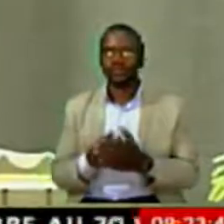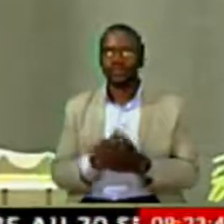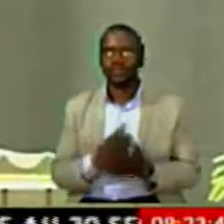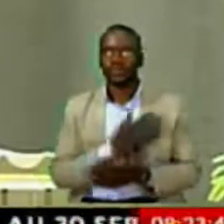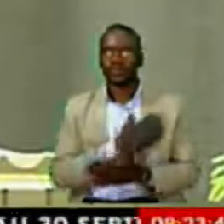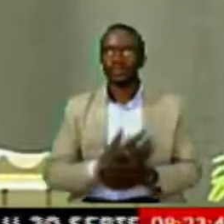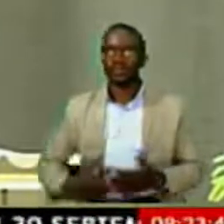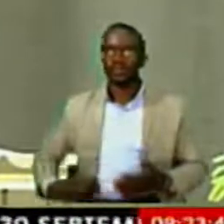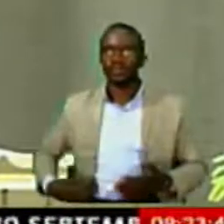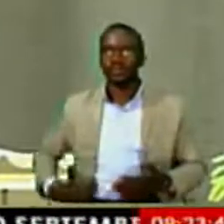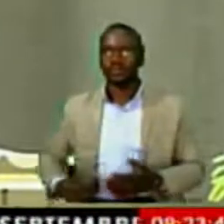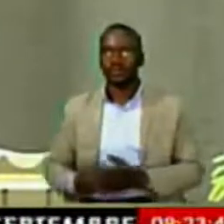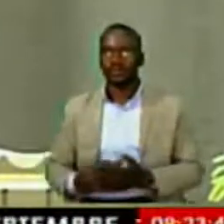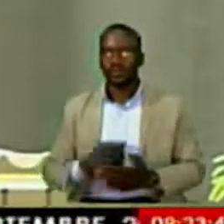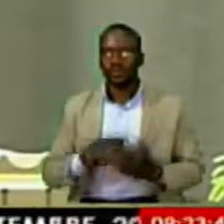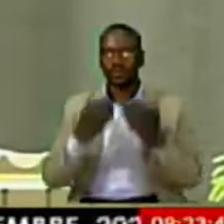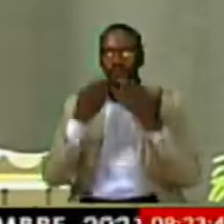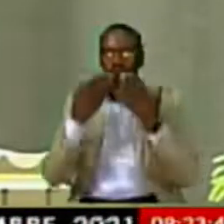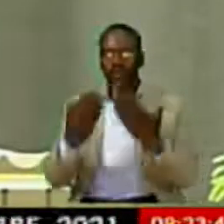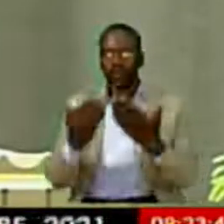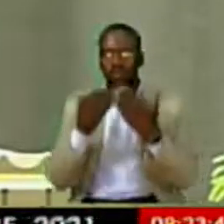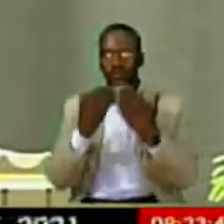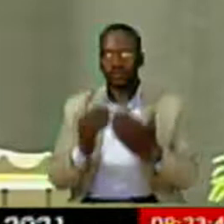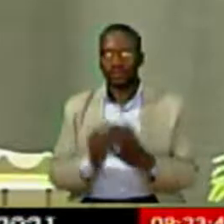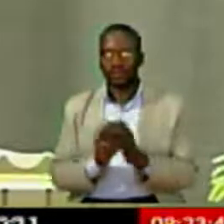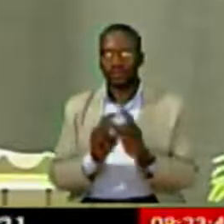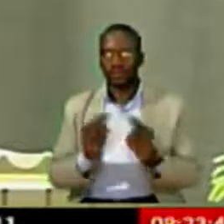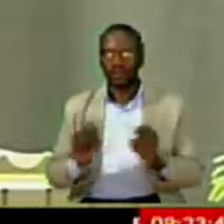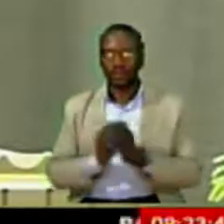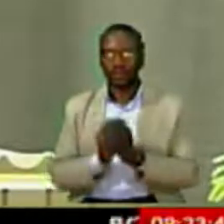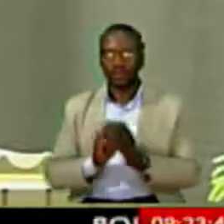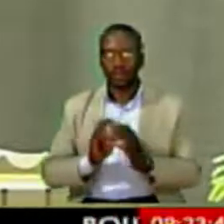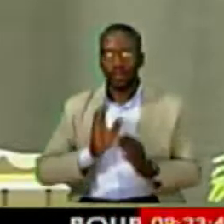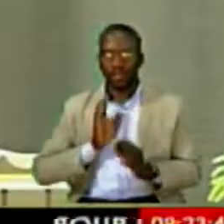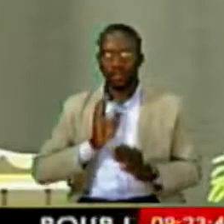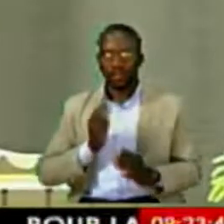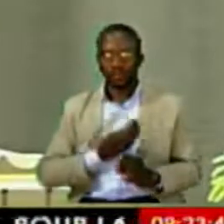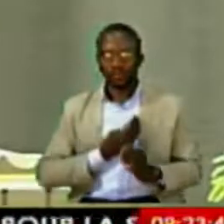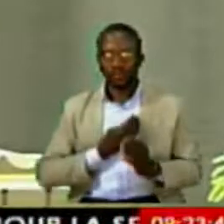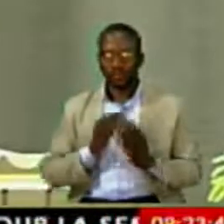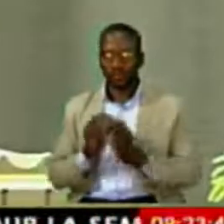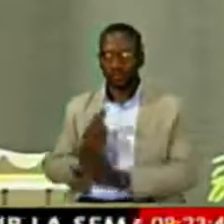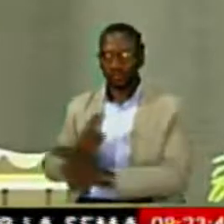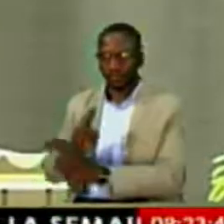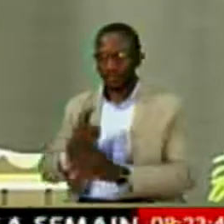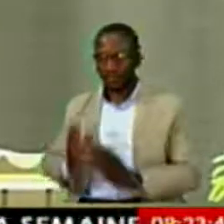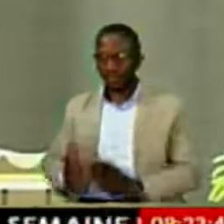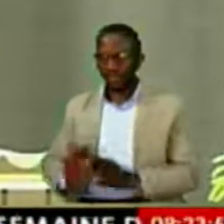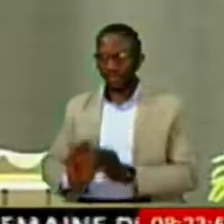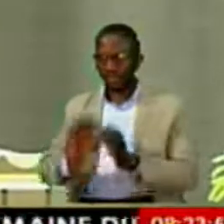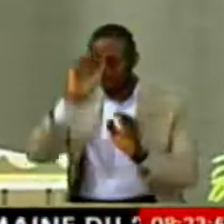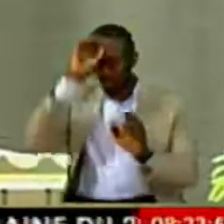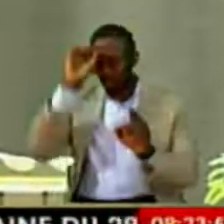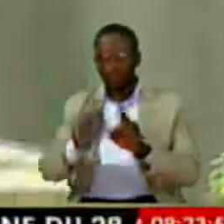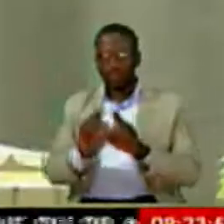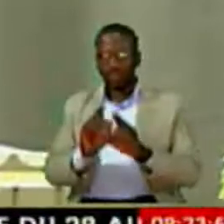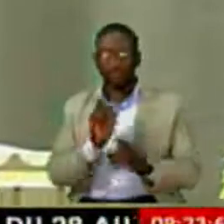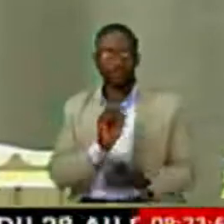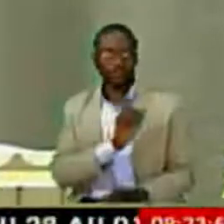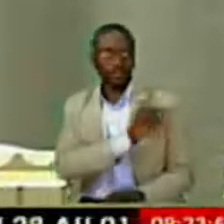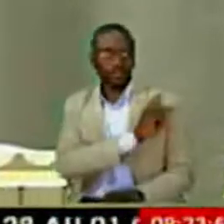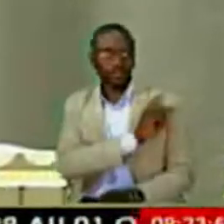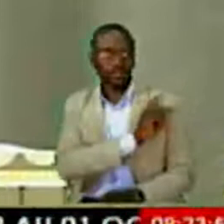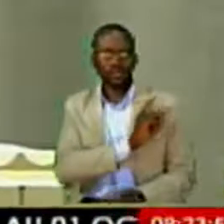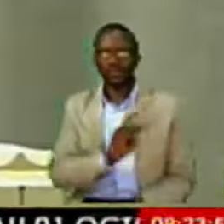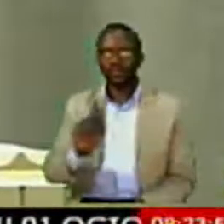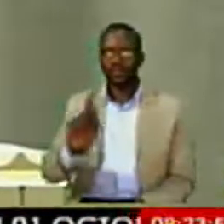je remercie sincèrement le frère Kazadi, notre berger. And I'm sincerely thanking Brother Kazadi, our shepherd, pour m'avoir accordé